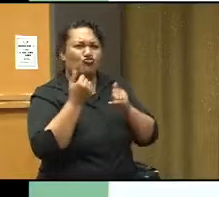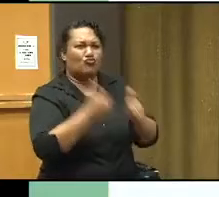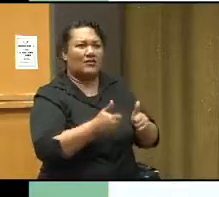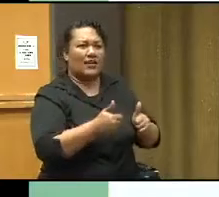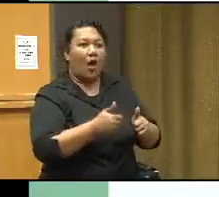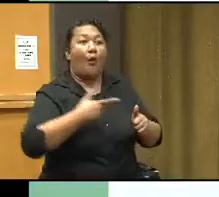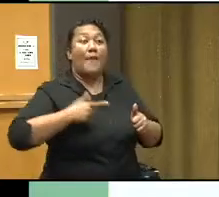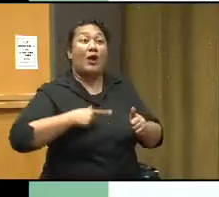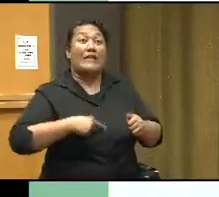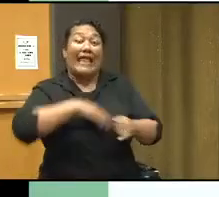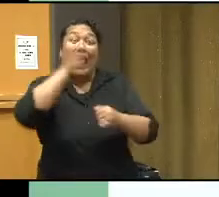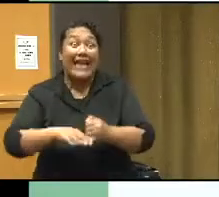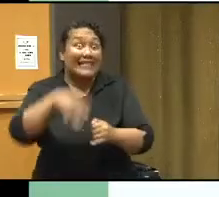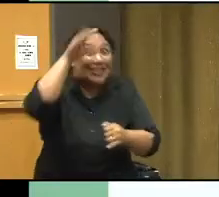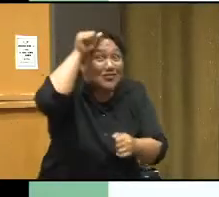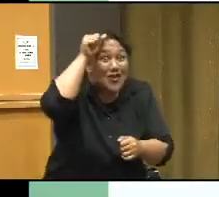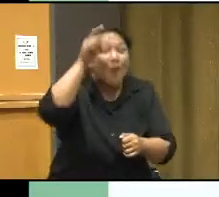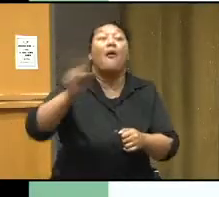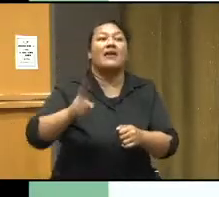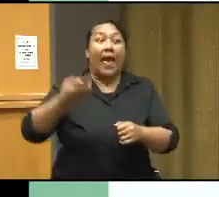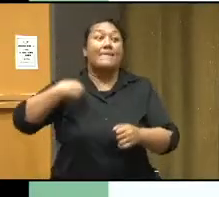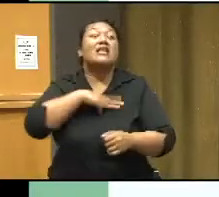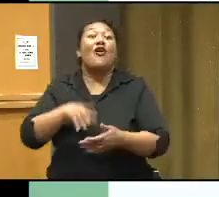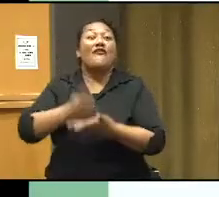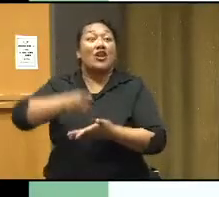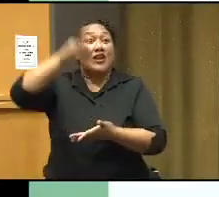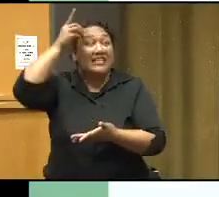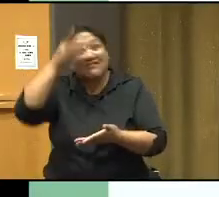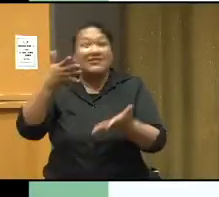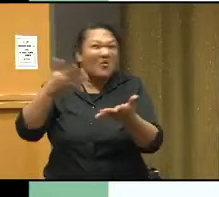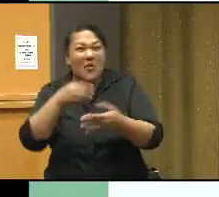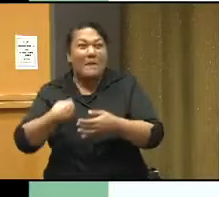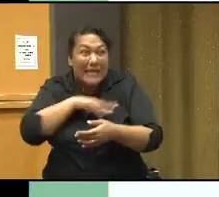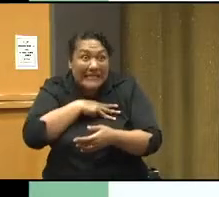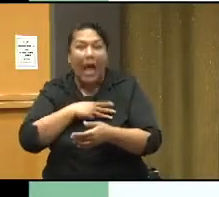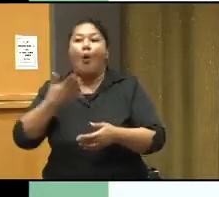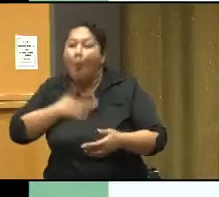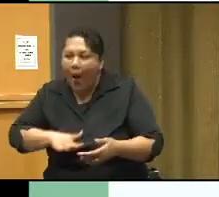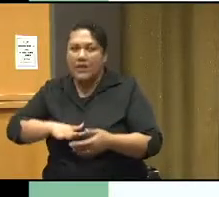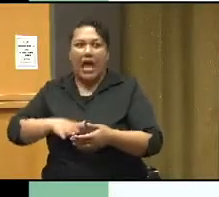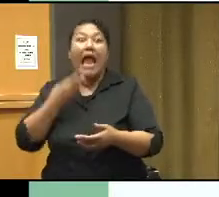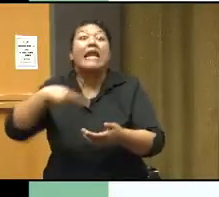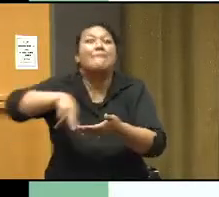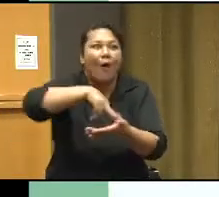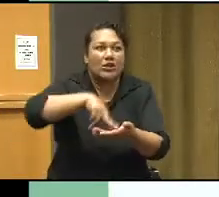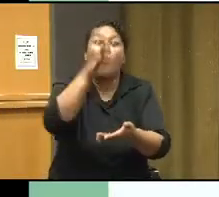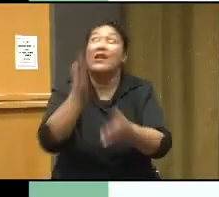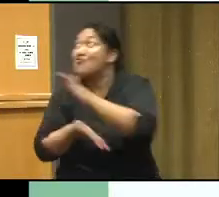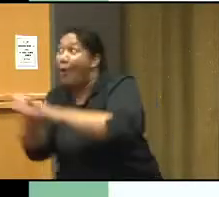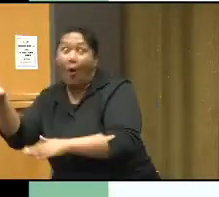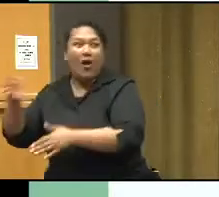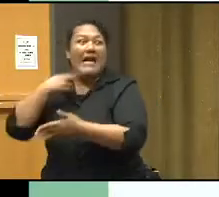if the minister wants a report by 4 o'clock this afternoon, it's due at 4 o'clock, not tomorrow, or not a couple hours late.